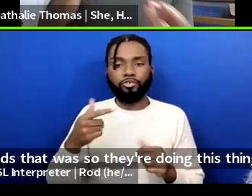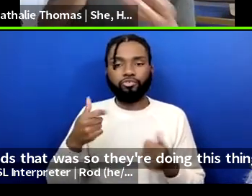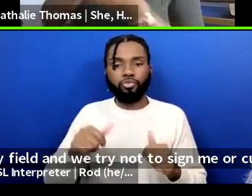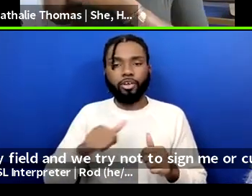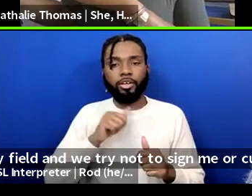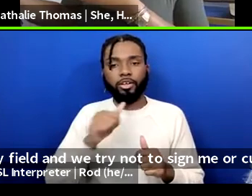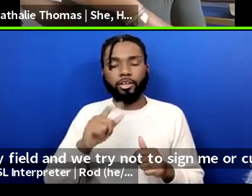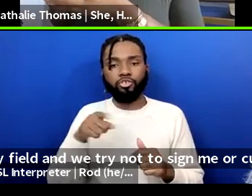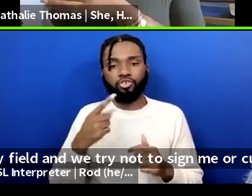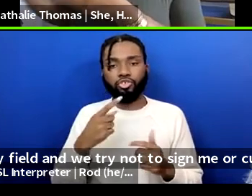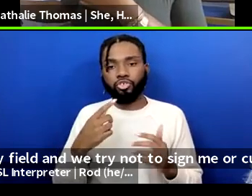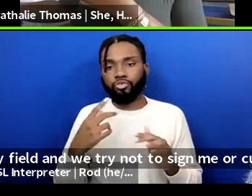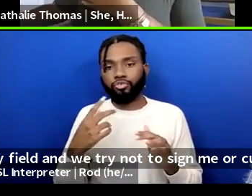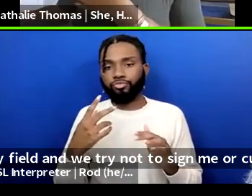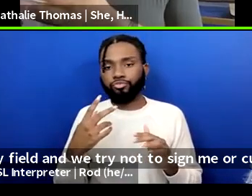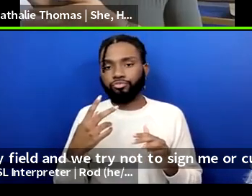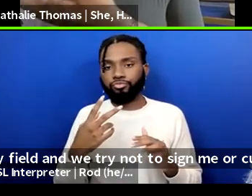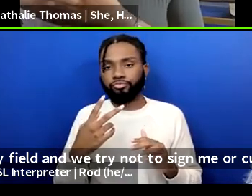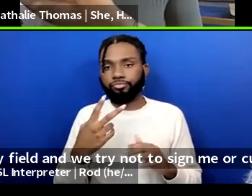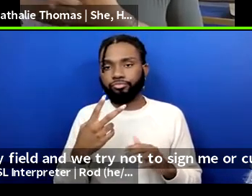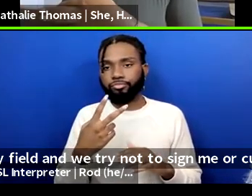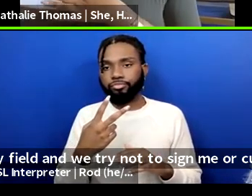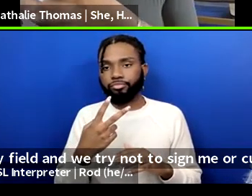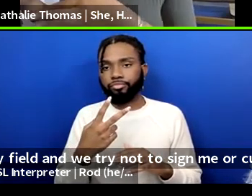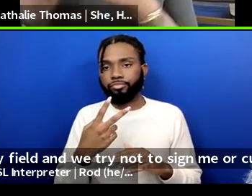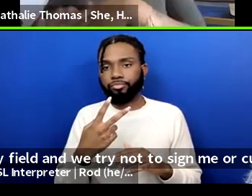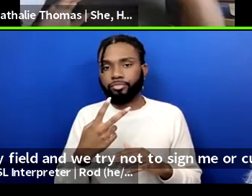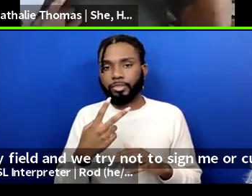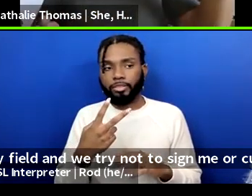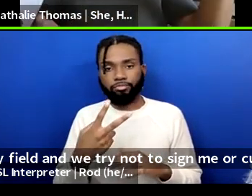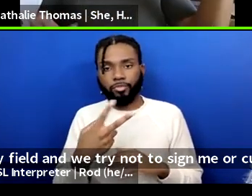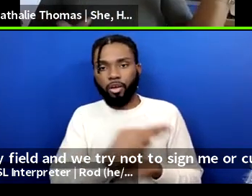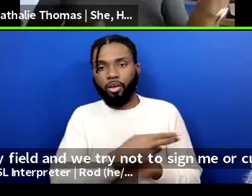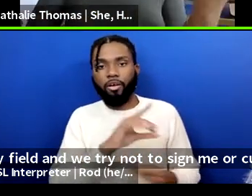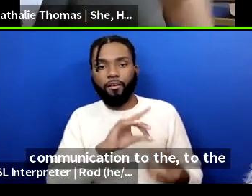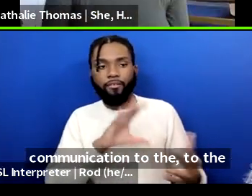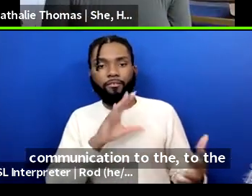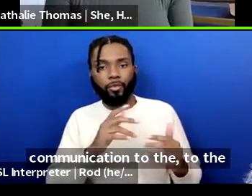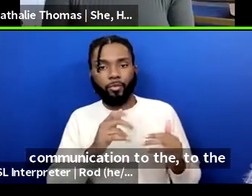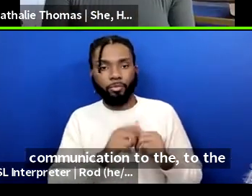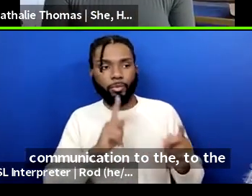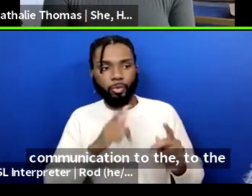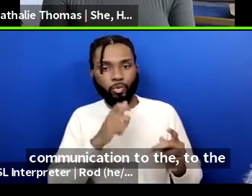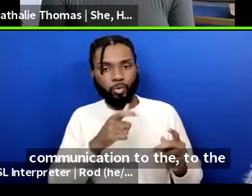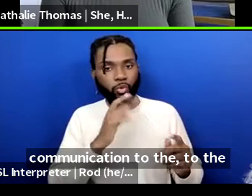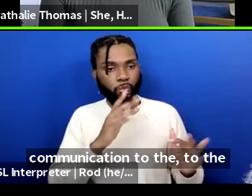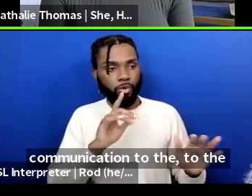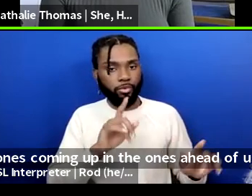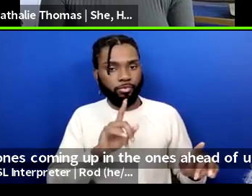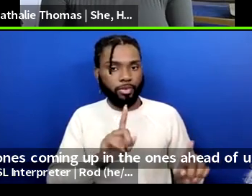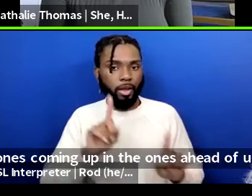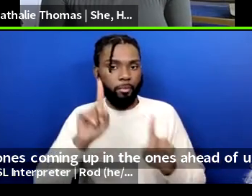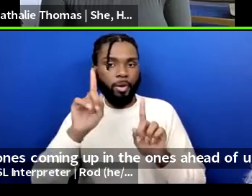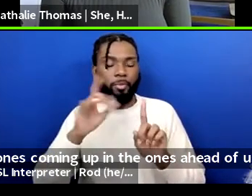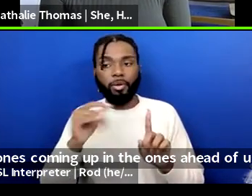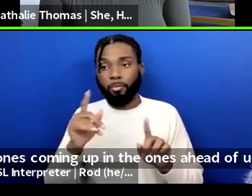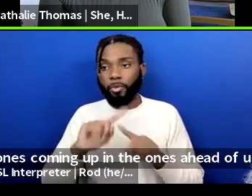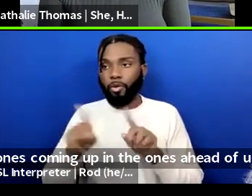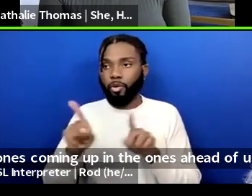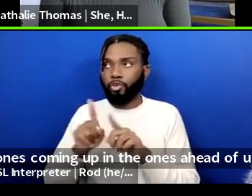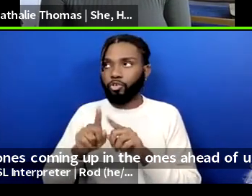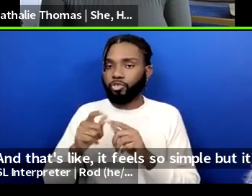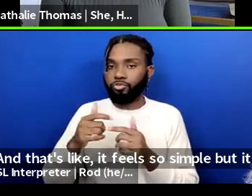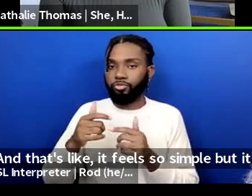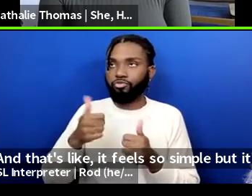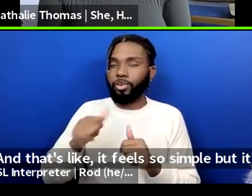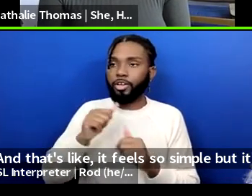the communication to the ones coming up and the ones ahead of us. And that's like, it feels so simple, but